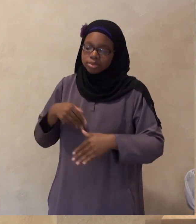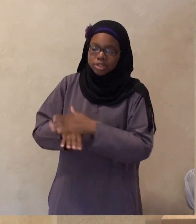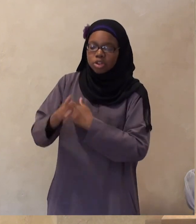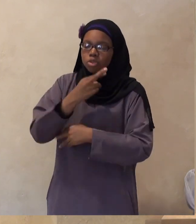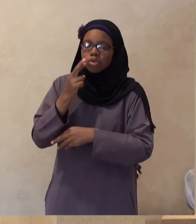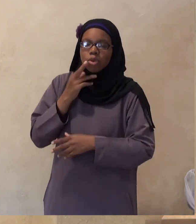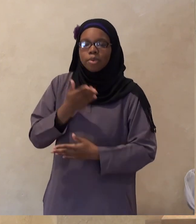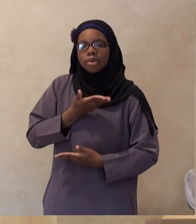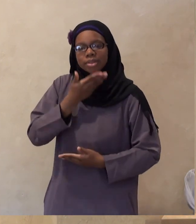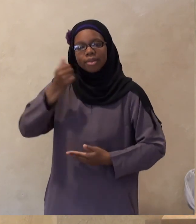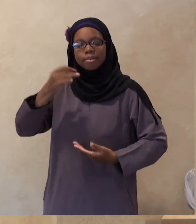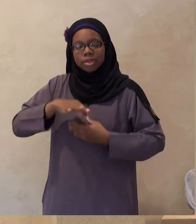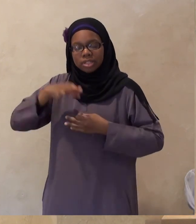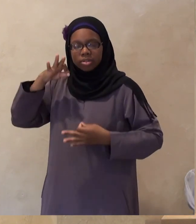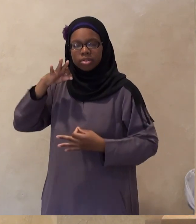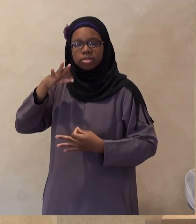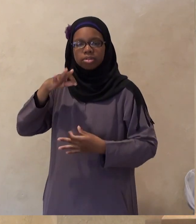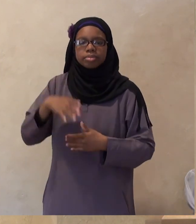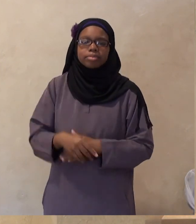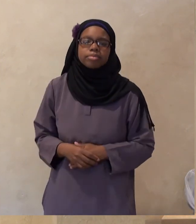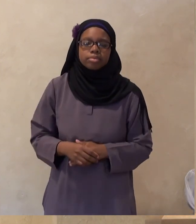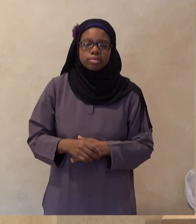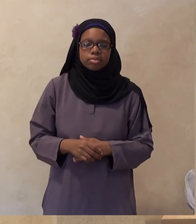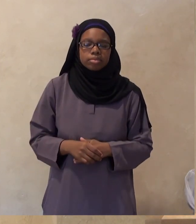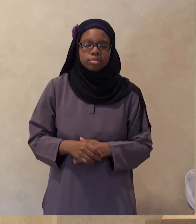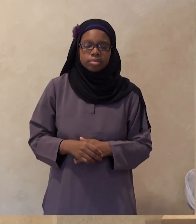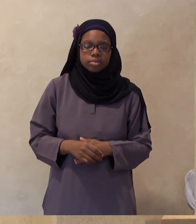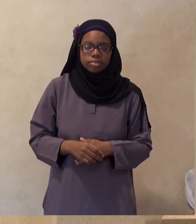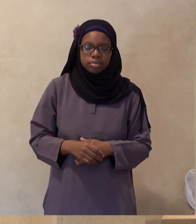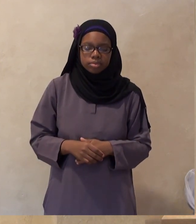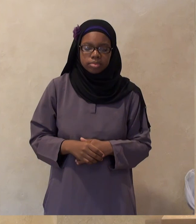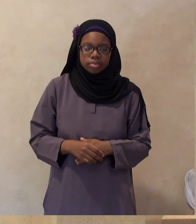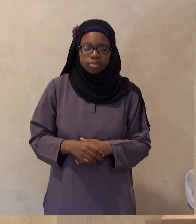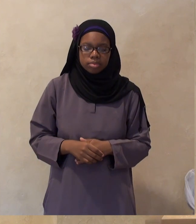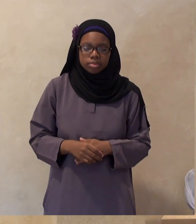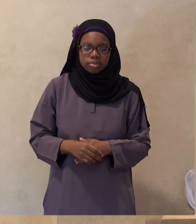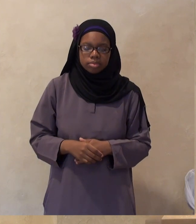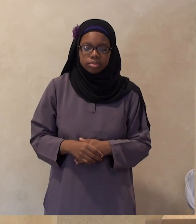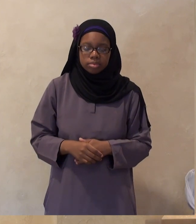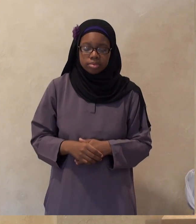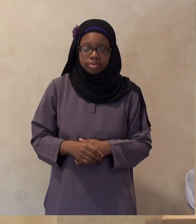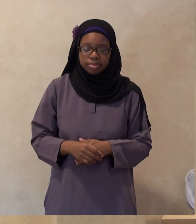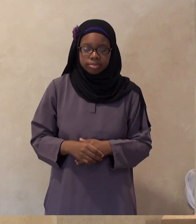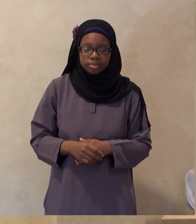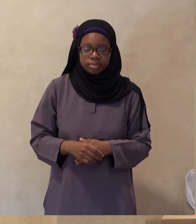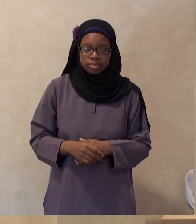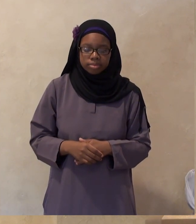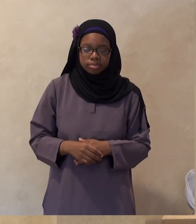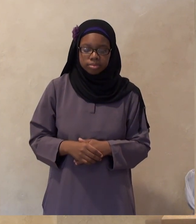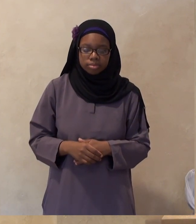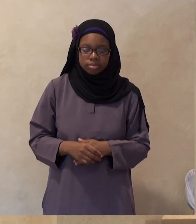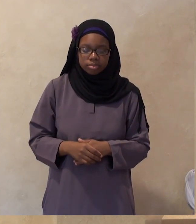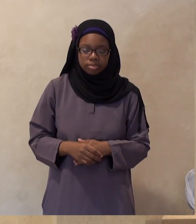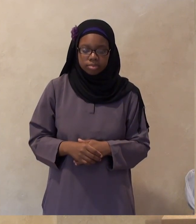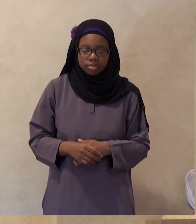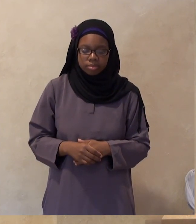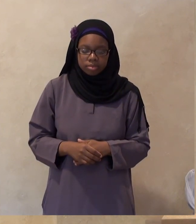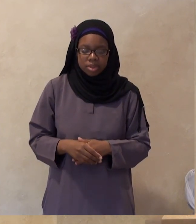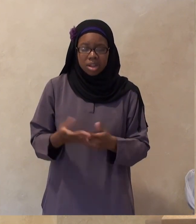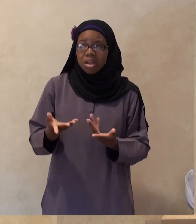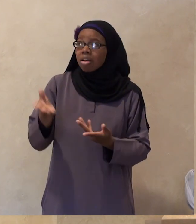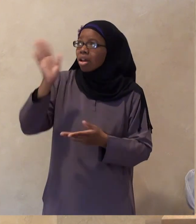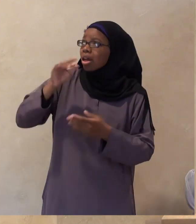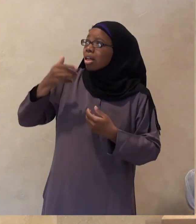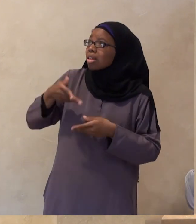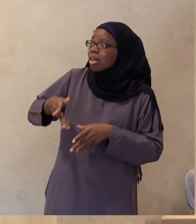have, and act upon all the umur, all the ahkam mentioned in Quran and in the hadith of Prophet Muhammad sallallahu alayhi wa